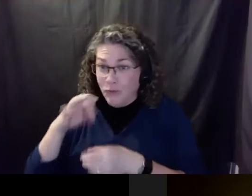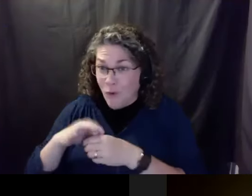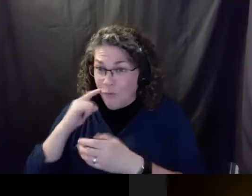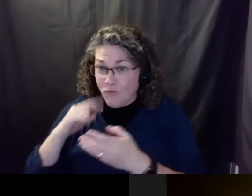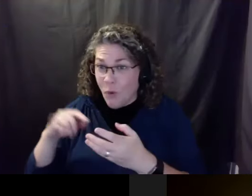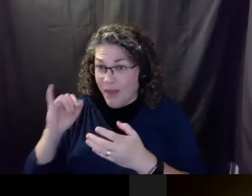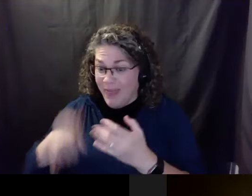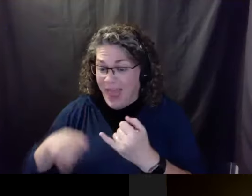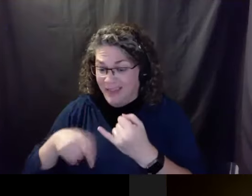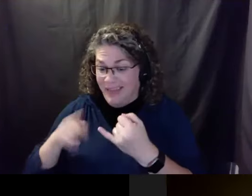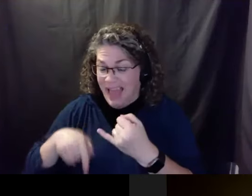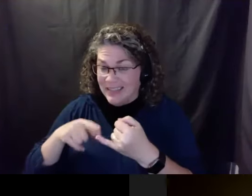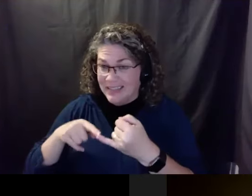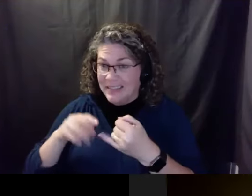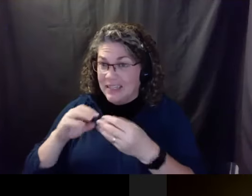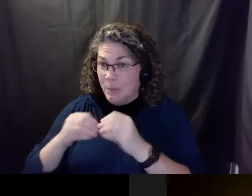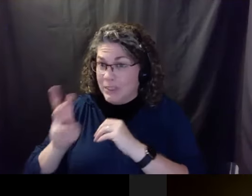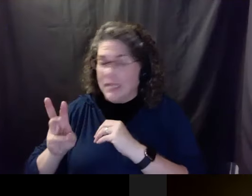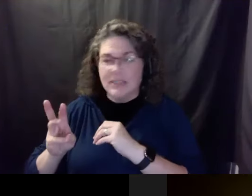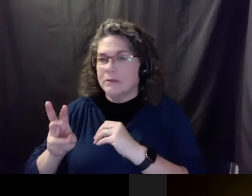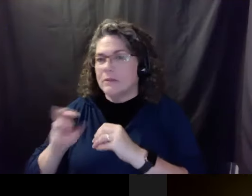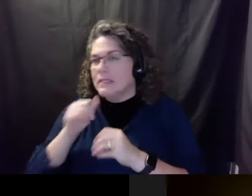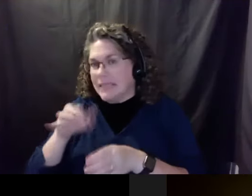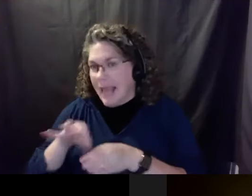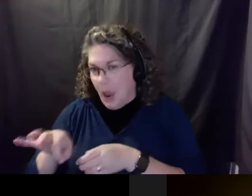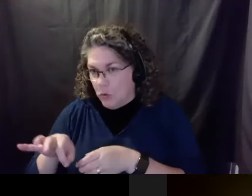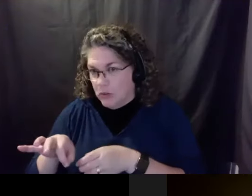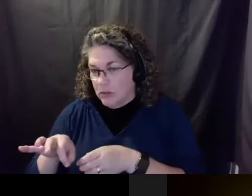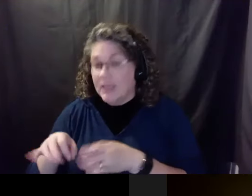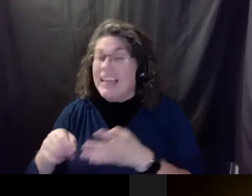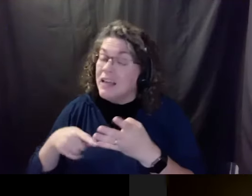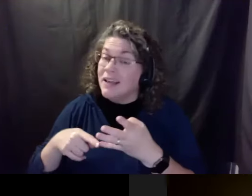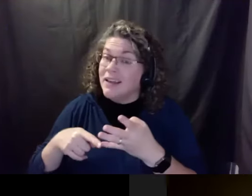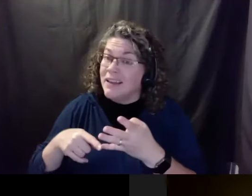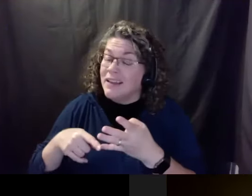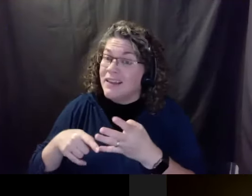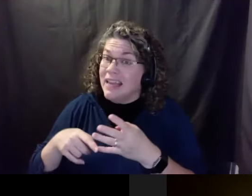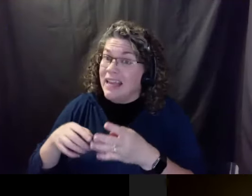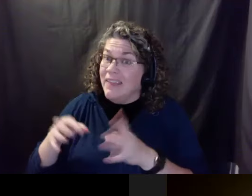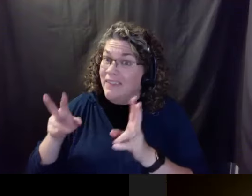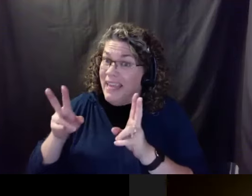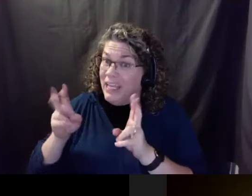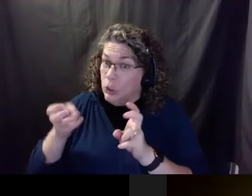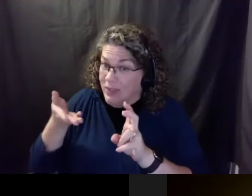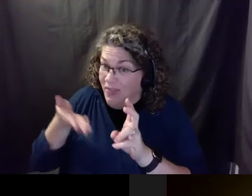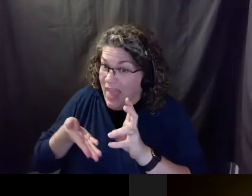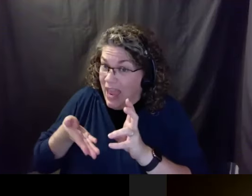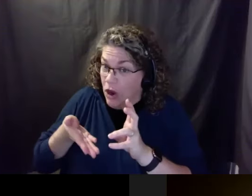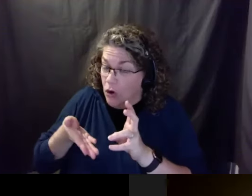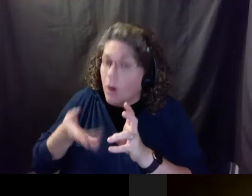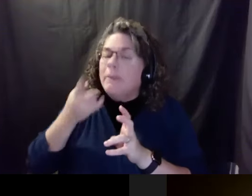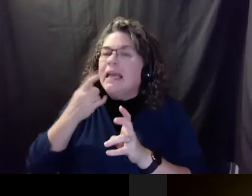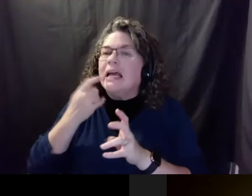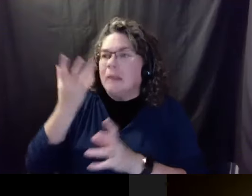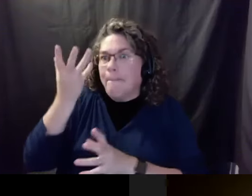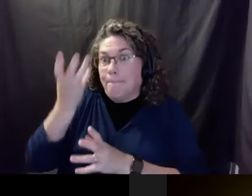be counted. But the ballot issue is still on the ballot because the decision was made after the absentee